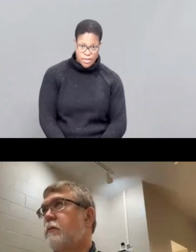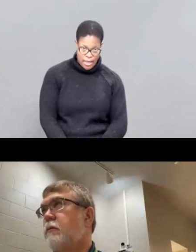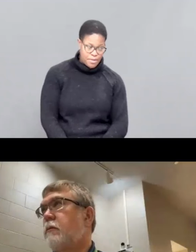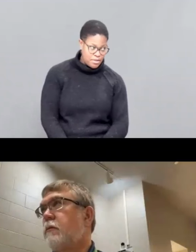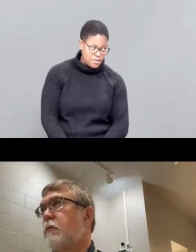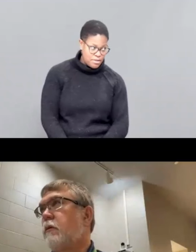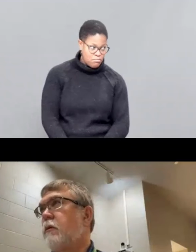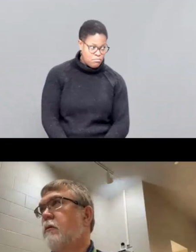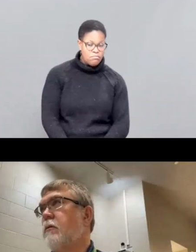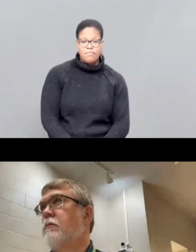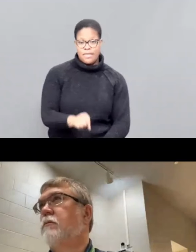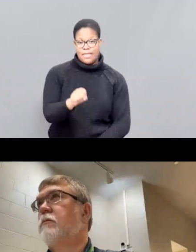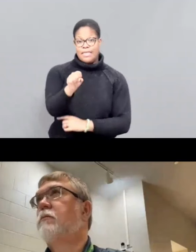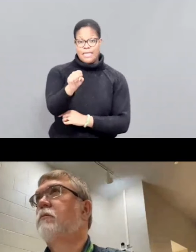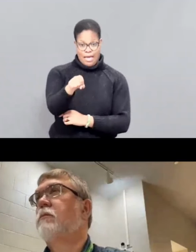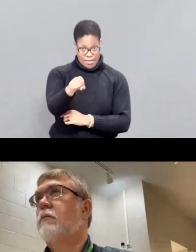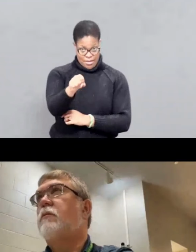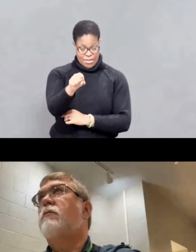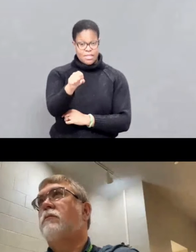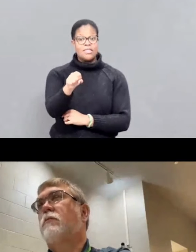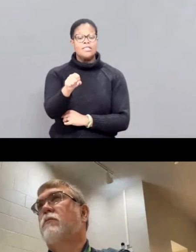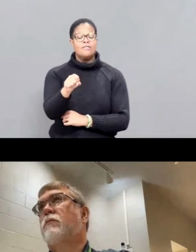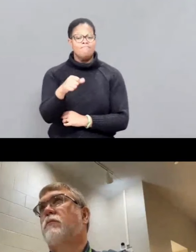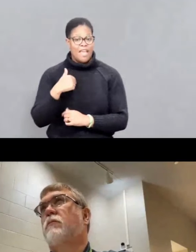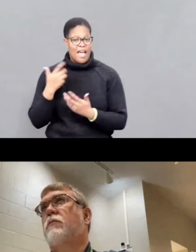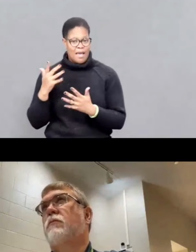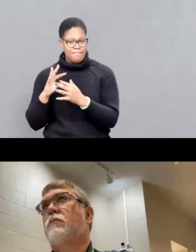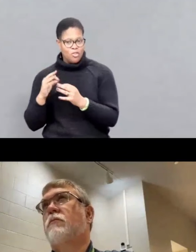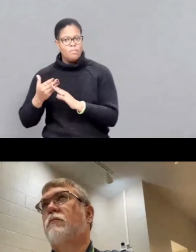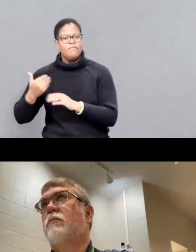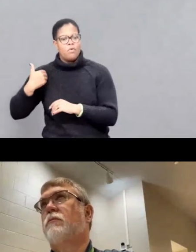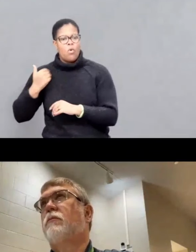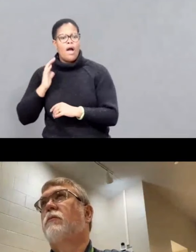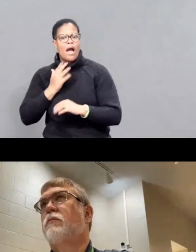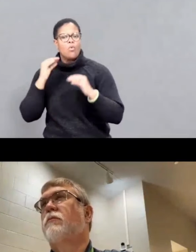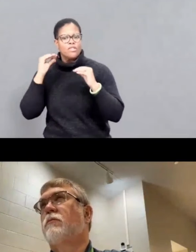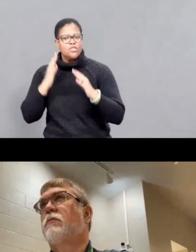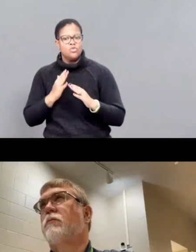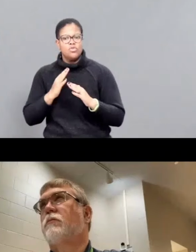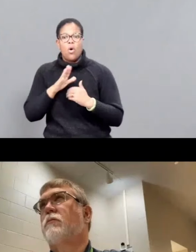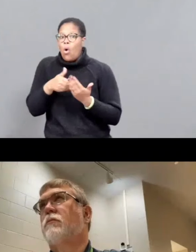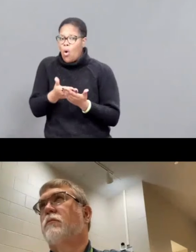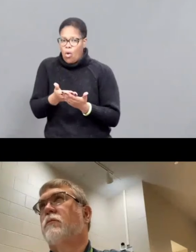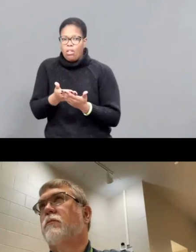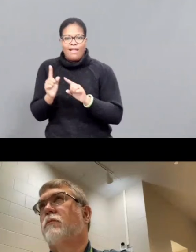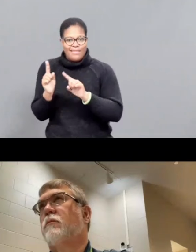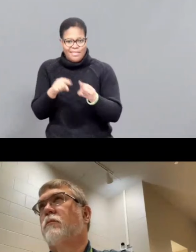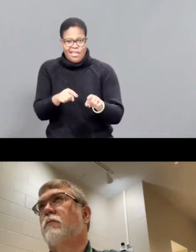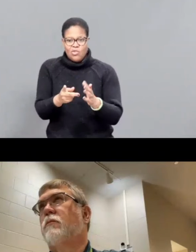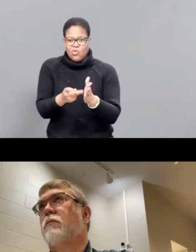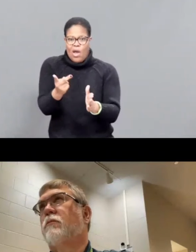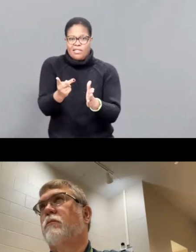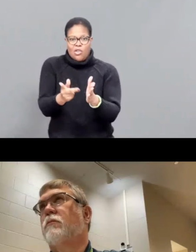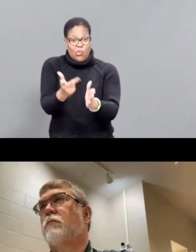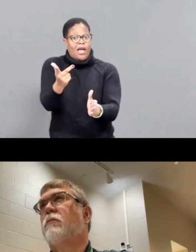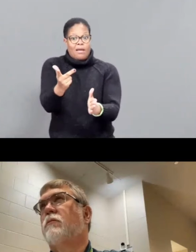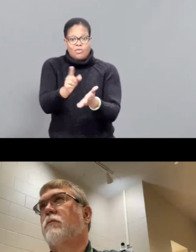only on campus? Yes, as I mentioned before, our teachers all attend at least 2 to 3 times a